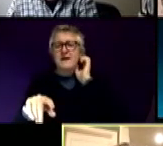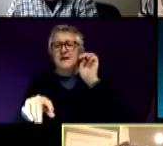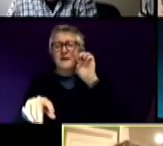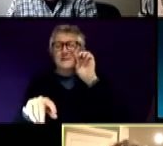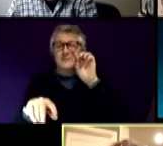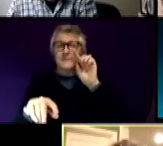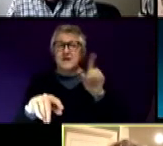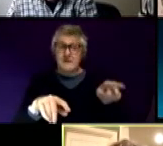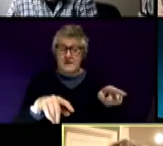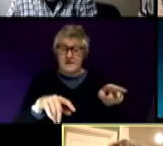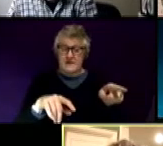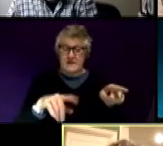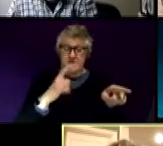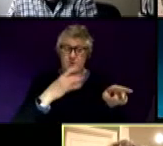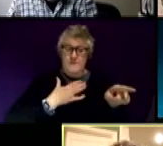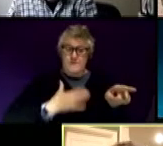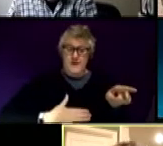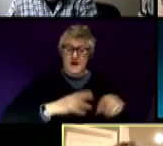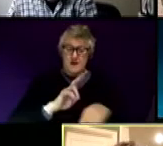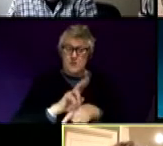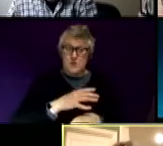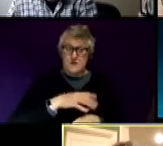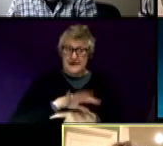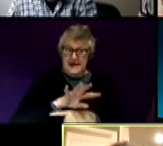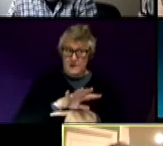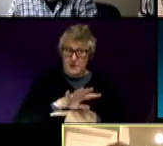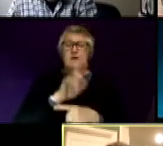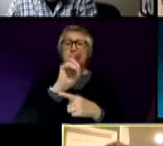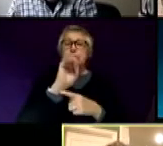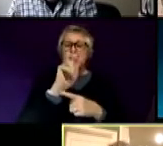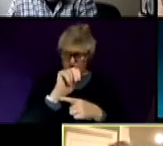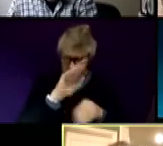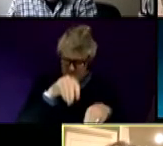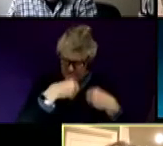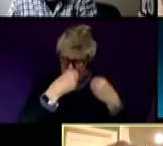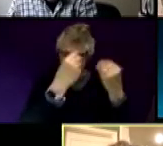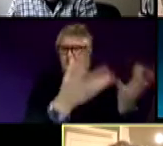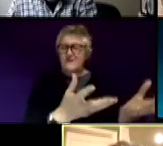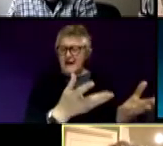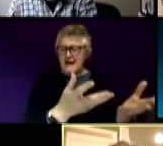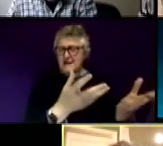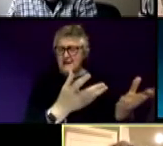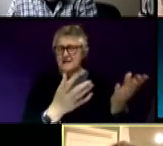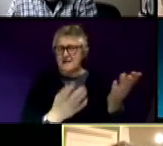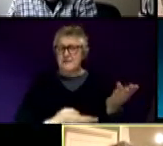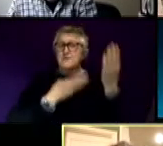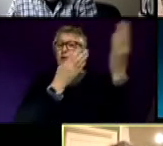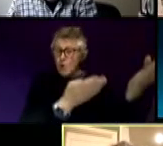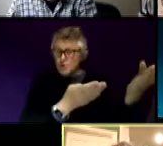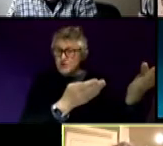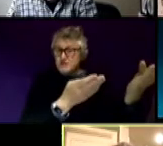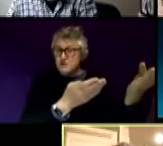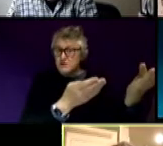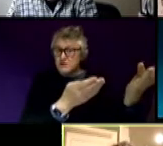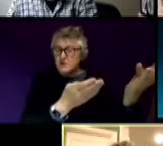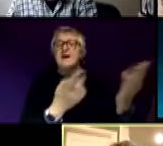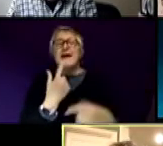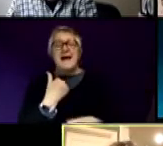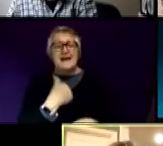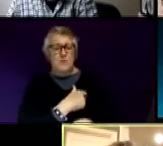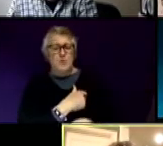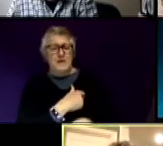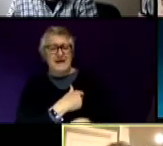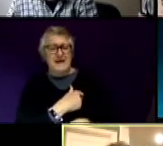that related to body-worn cameras, we need to bargain it sooner than the